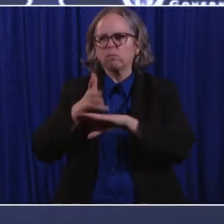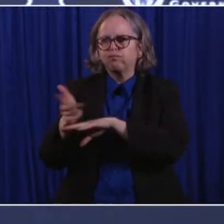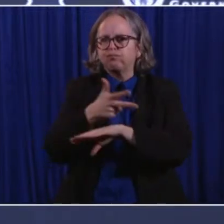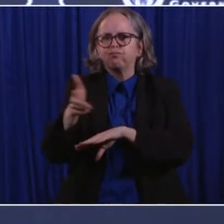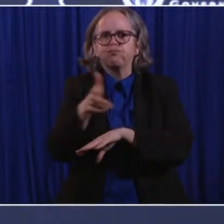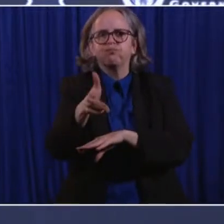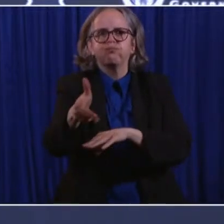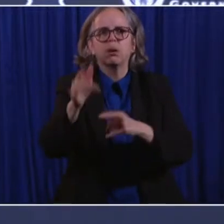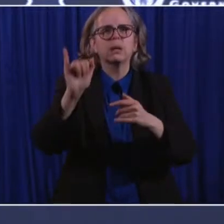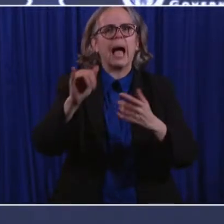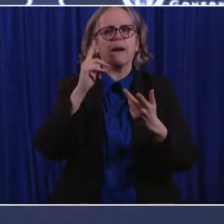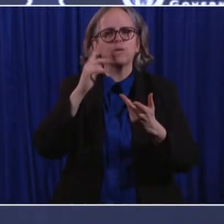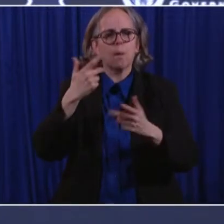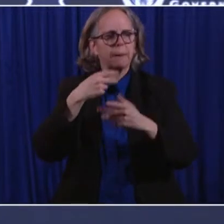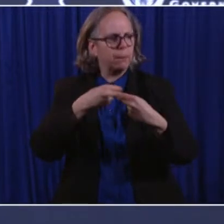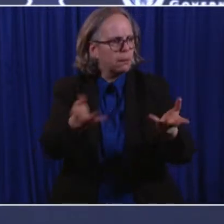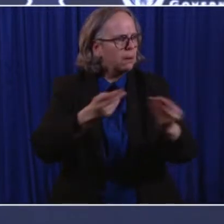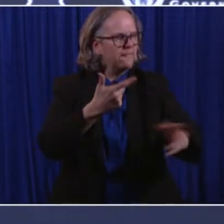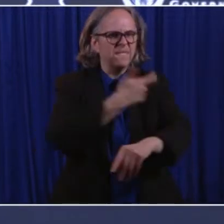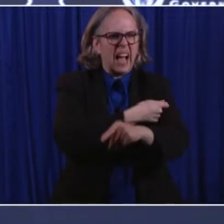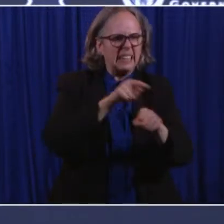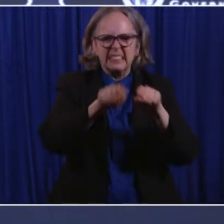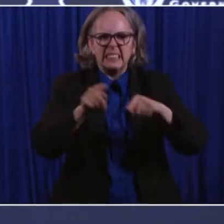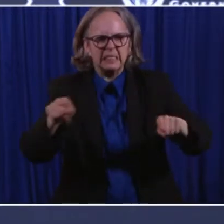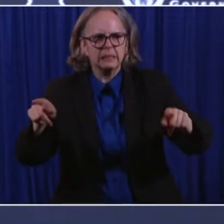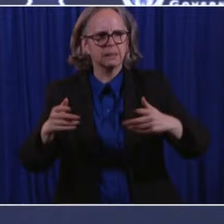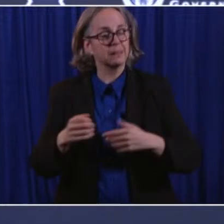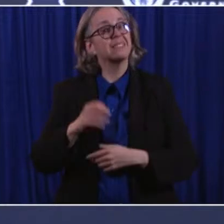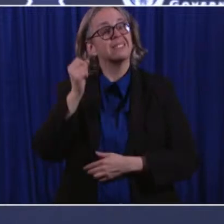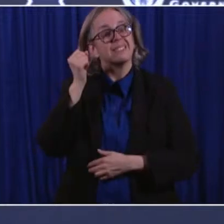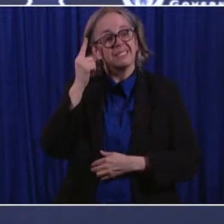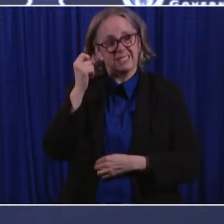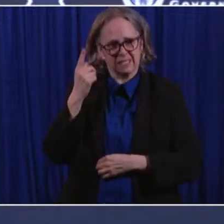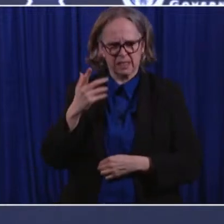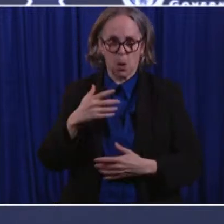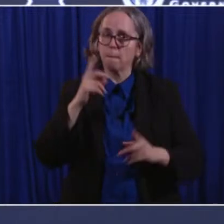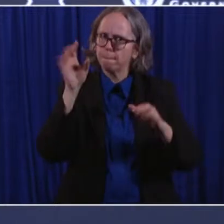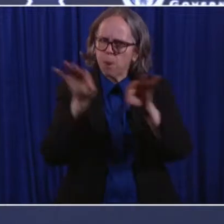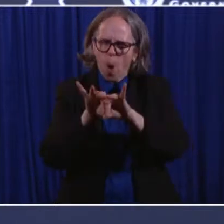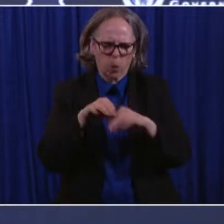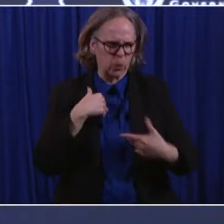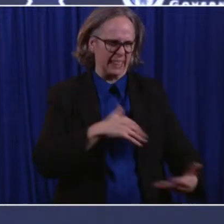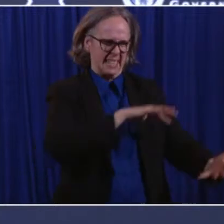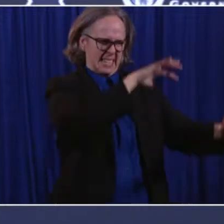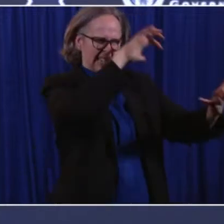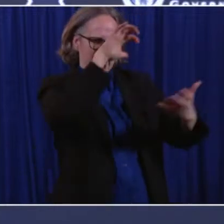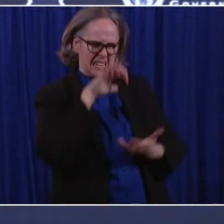allocation for use in our vulnerable communities here in Hamilton County. Finally, they've partnership with